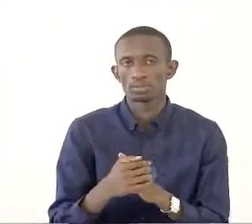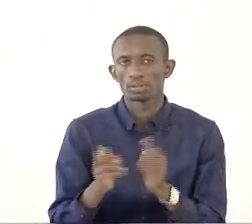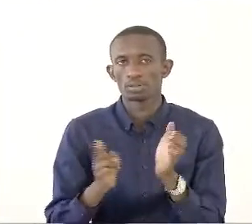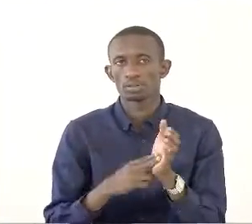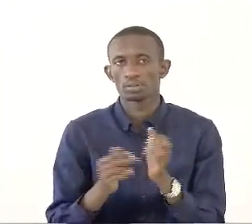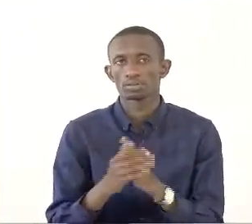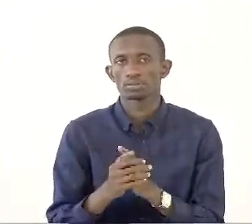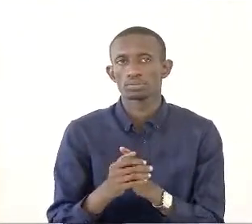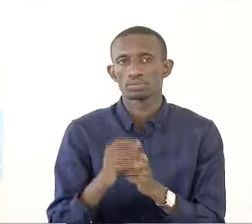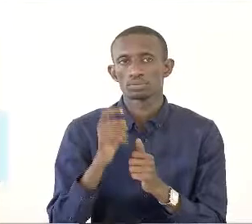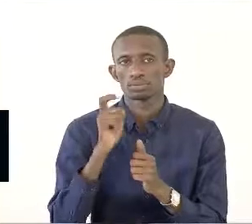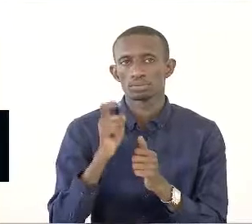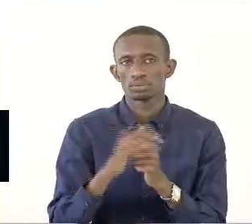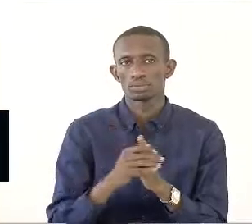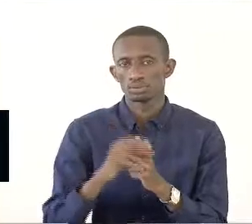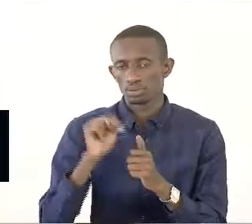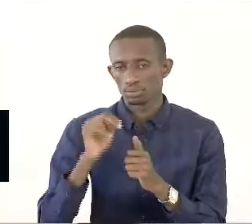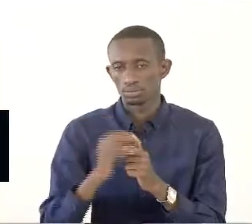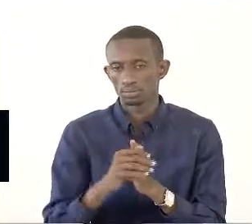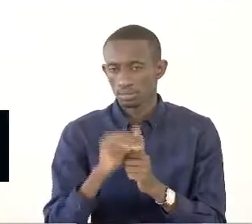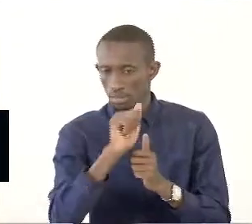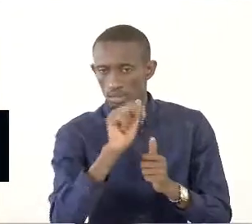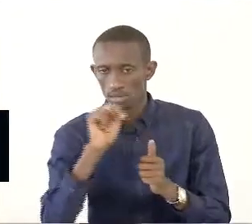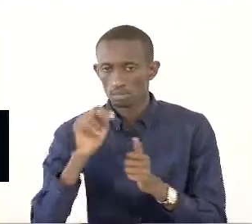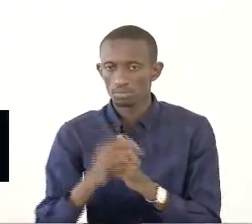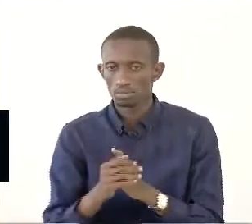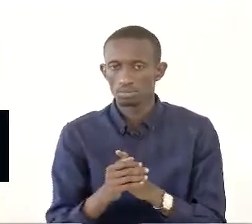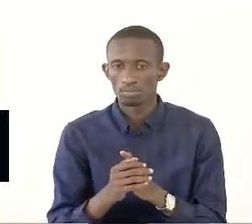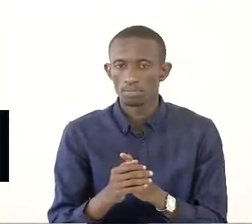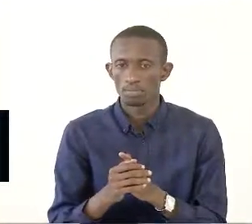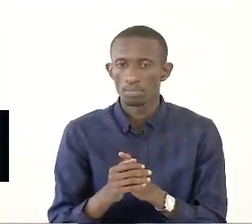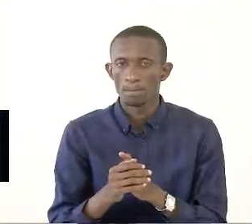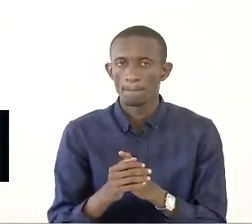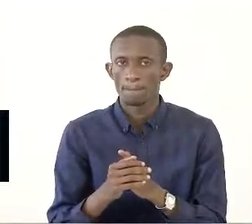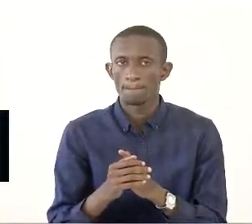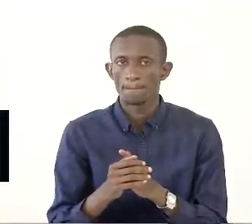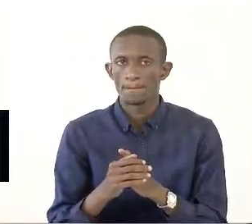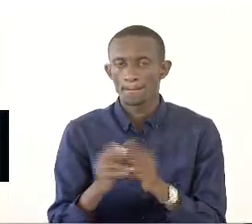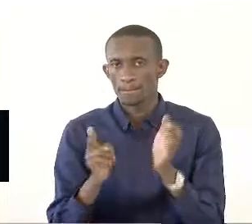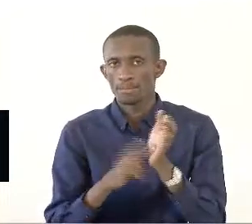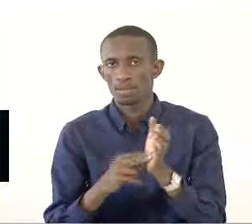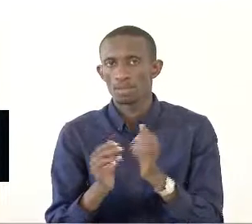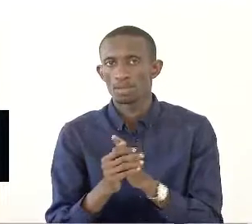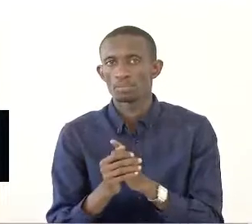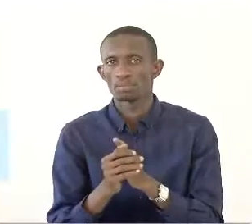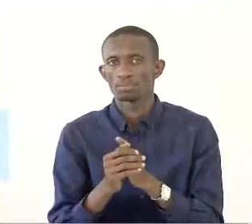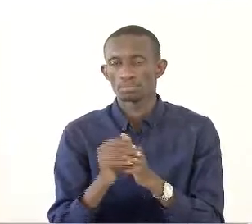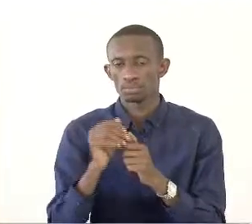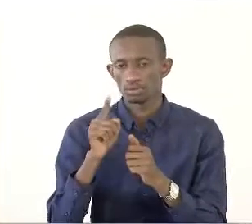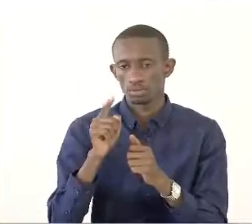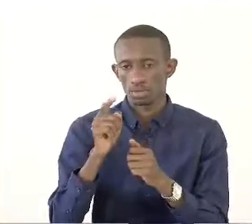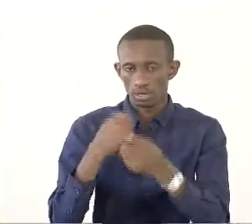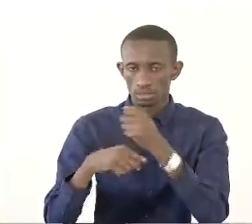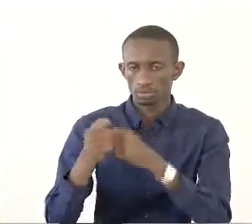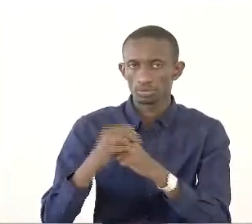and this gives the lambda equals to activity over n. So then let's substitute. So